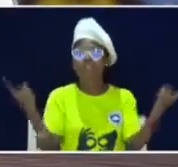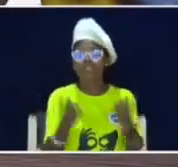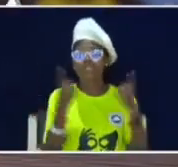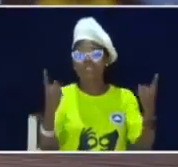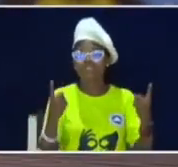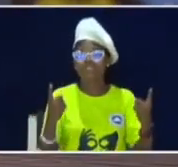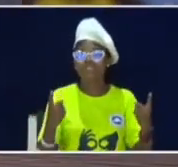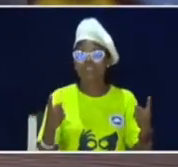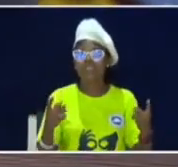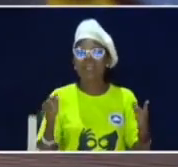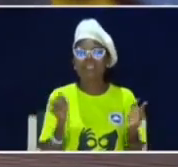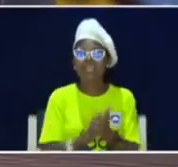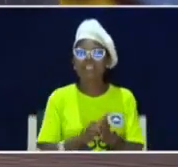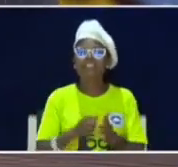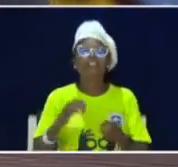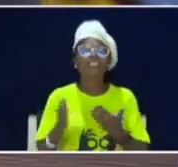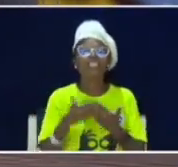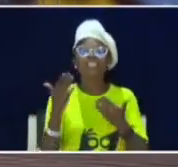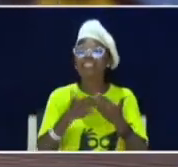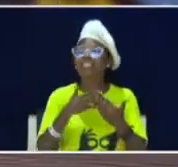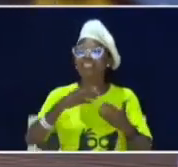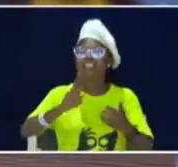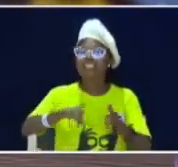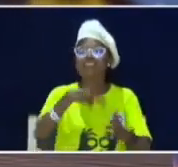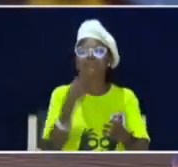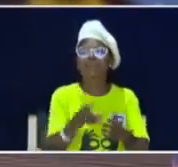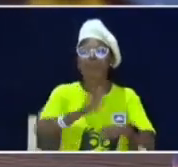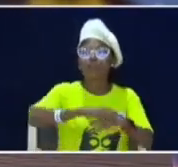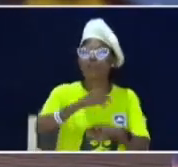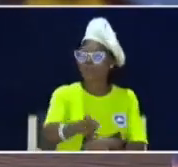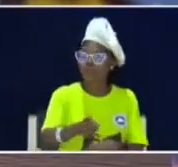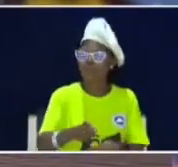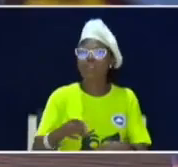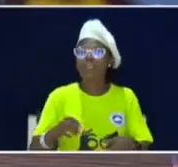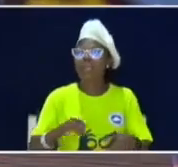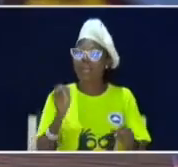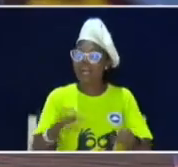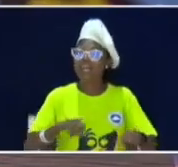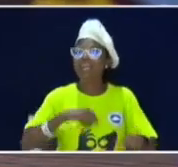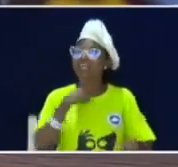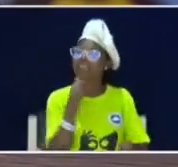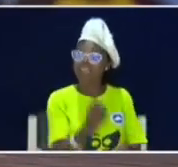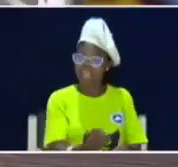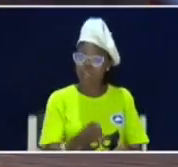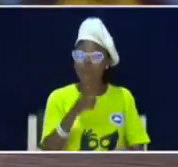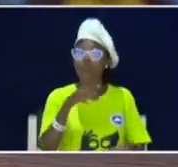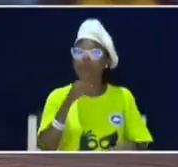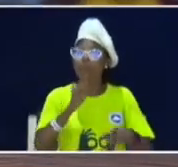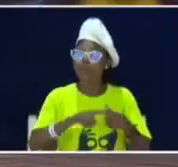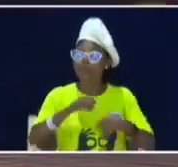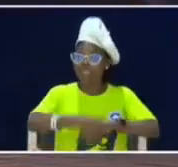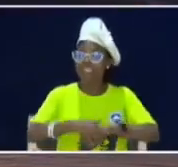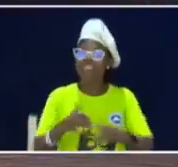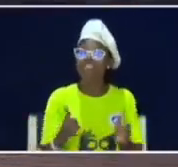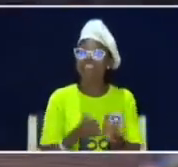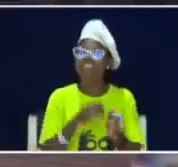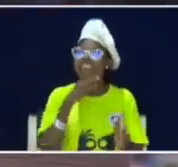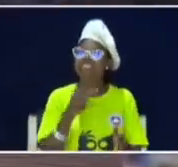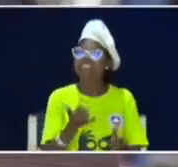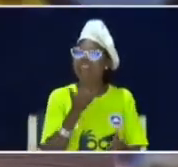that does easily beset you. Can I also tell you tonight, it is an error for you to return with that